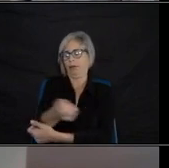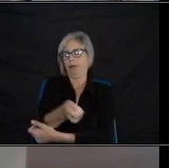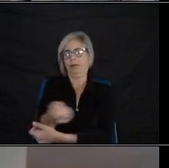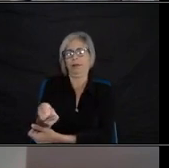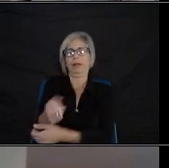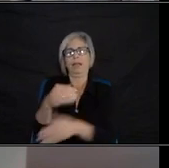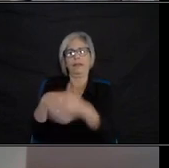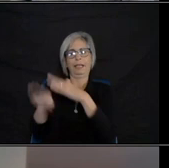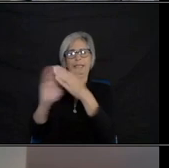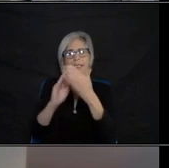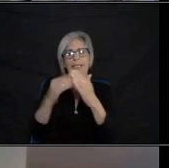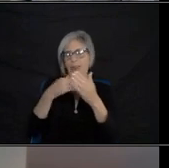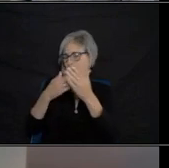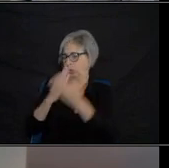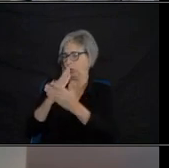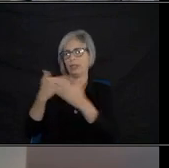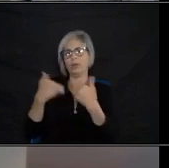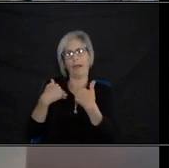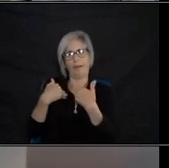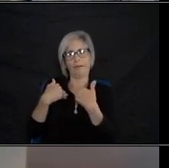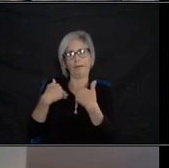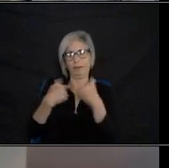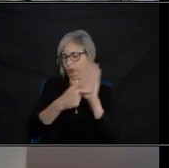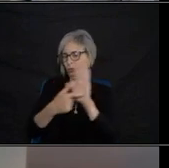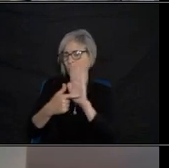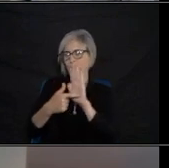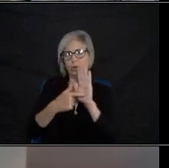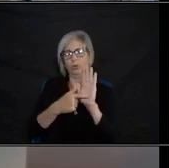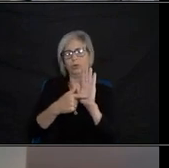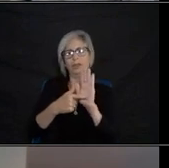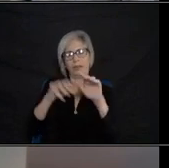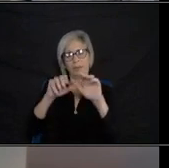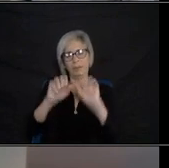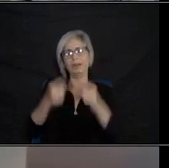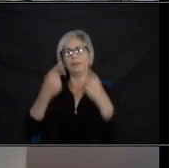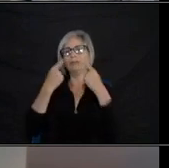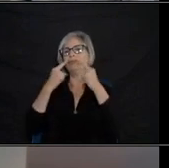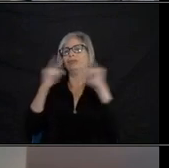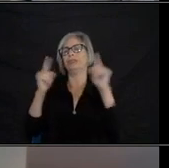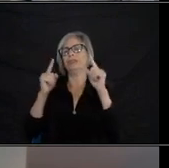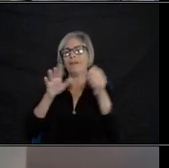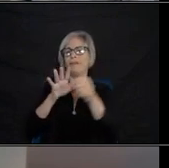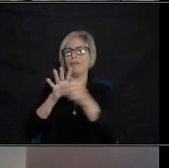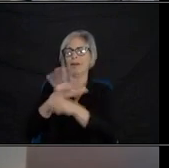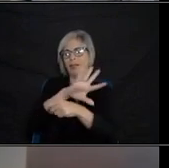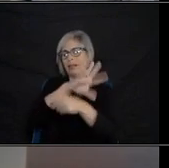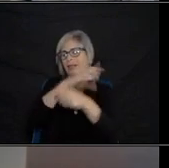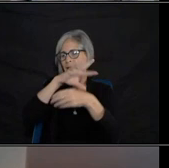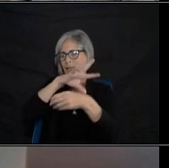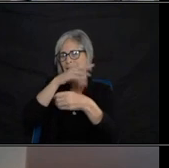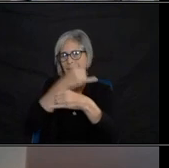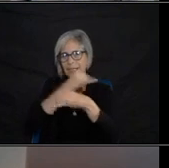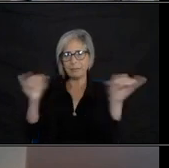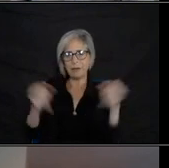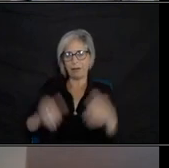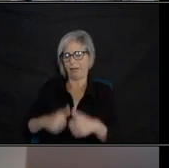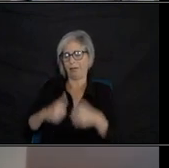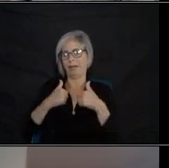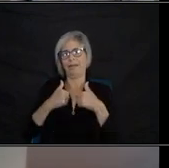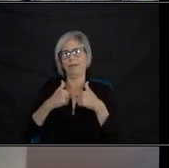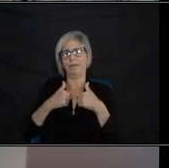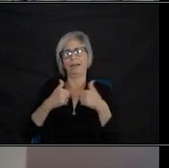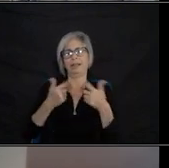our city has the right to carry, demonstrates and symbolizes the ability to achieve a full and independent life and the capacity to work productively